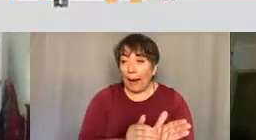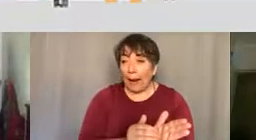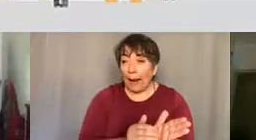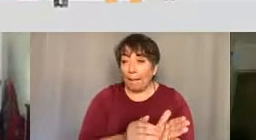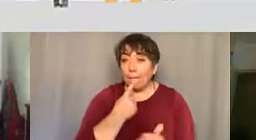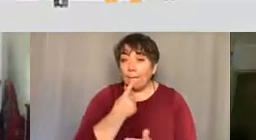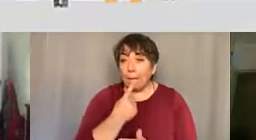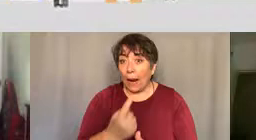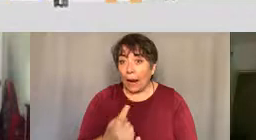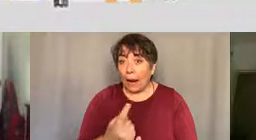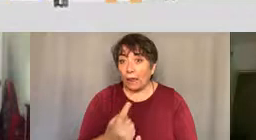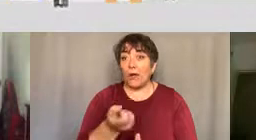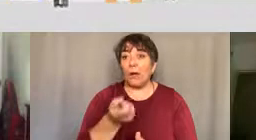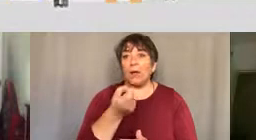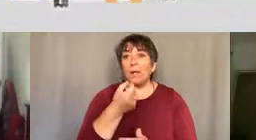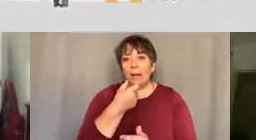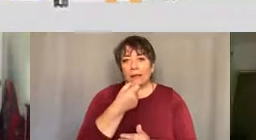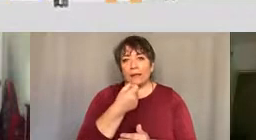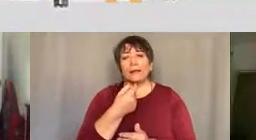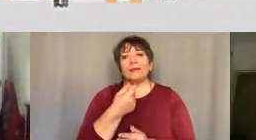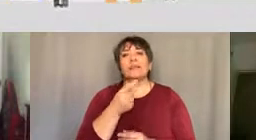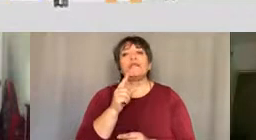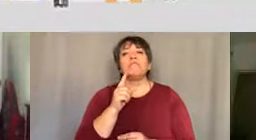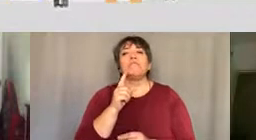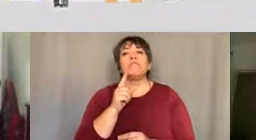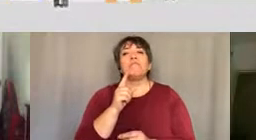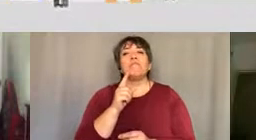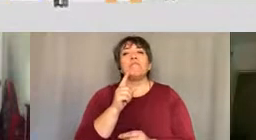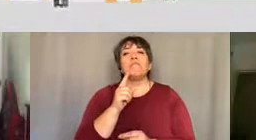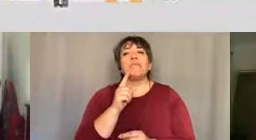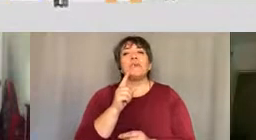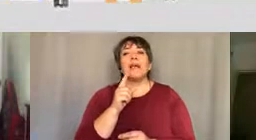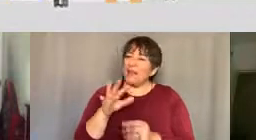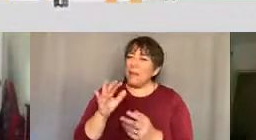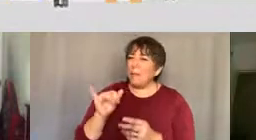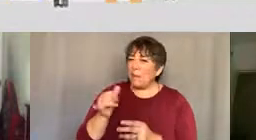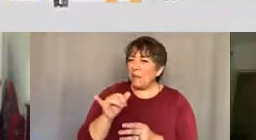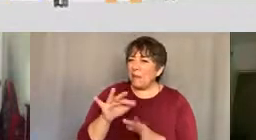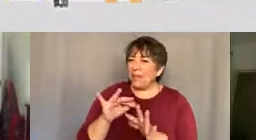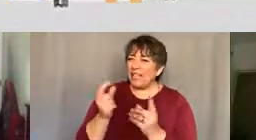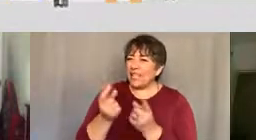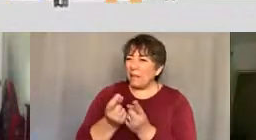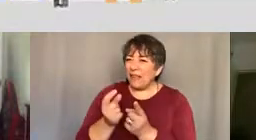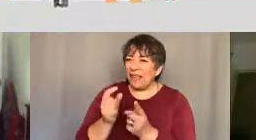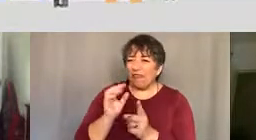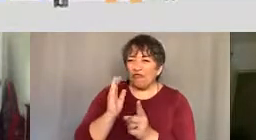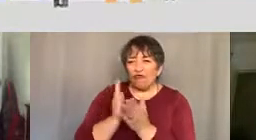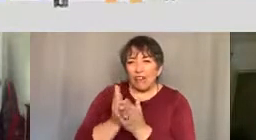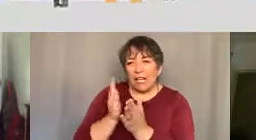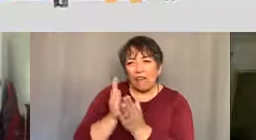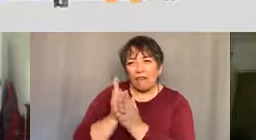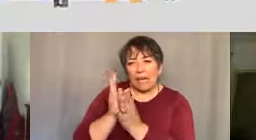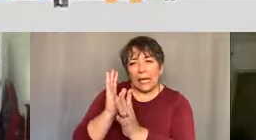really specialised treatments, they're not funded through our local money, and they come through national